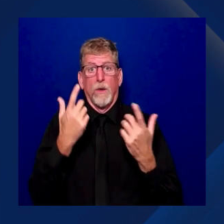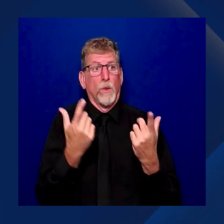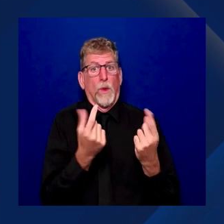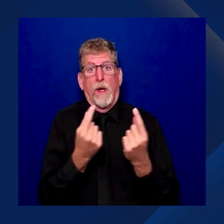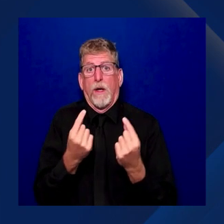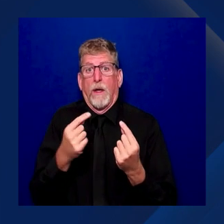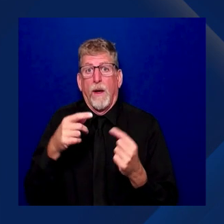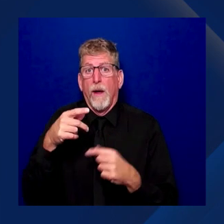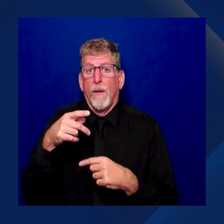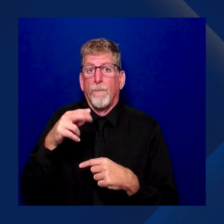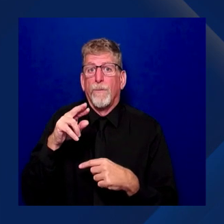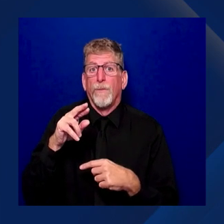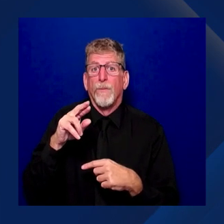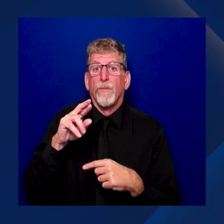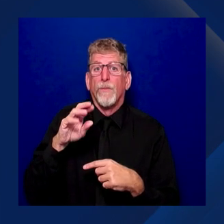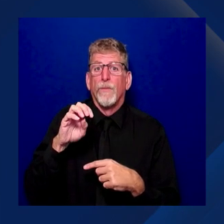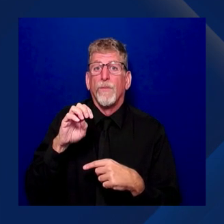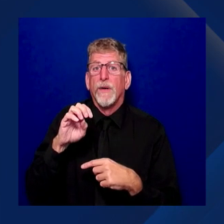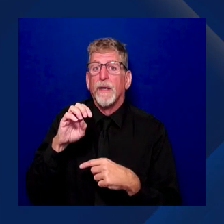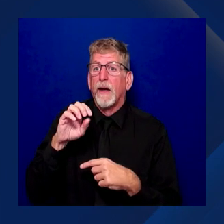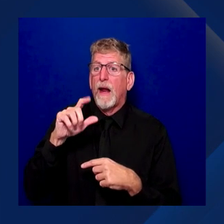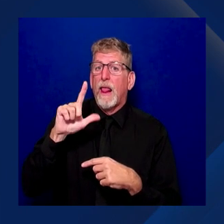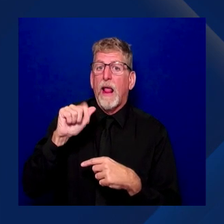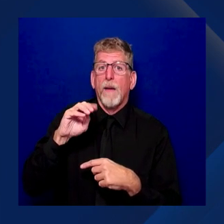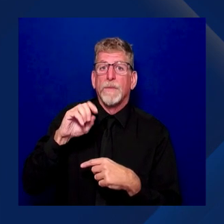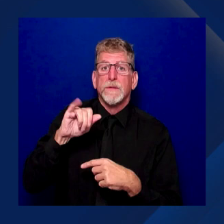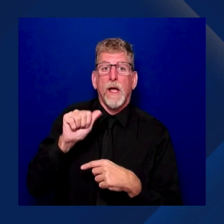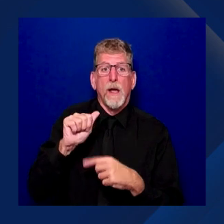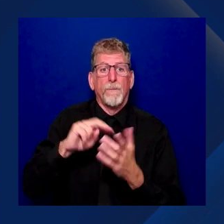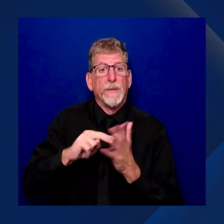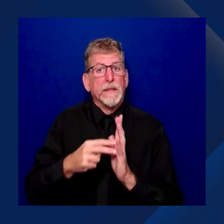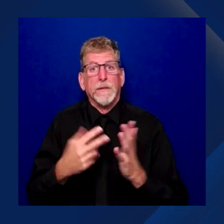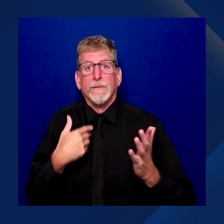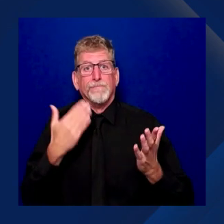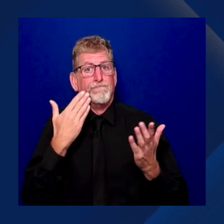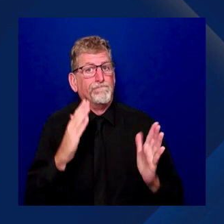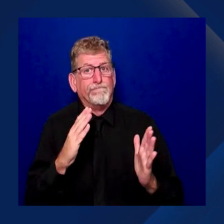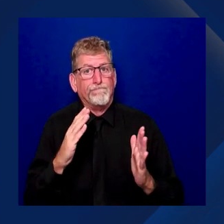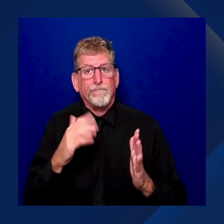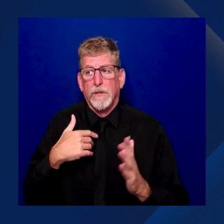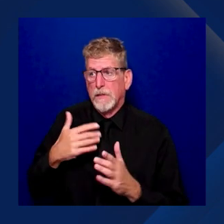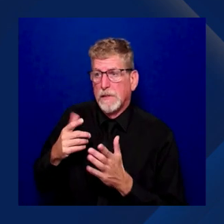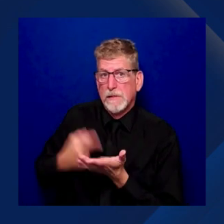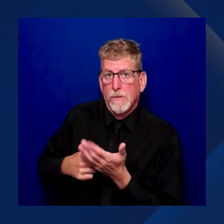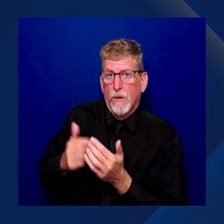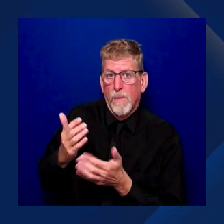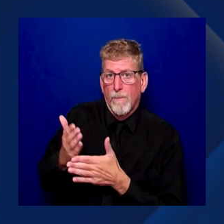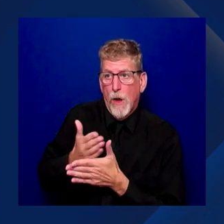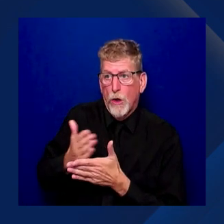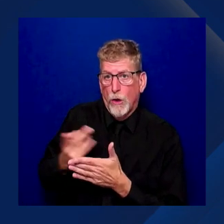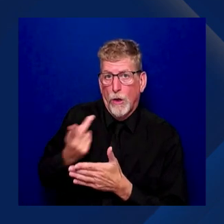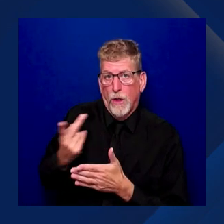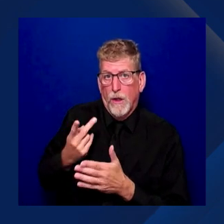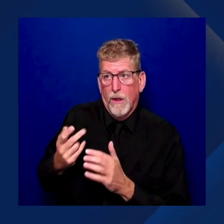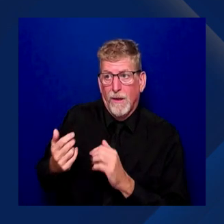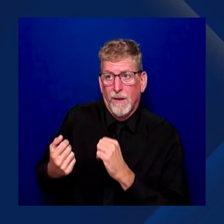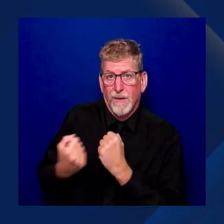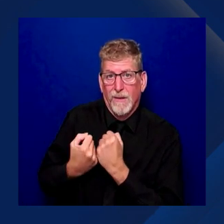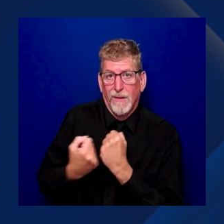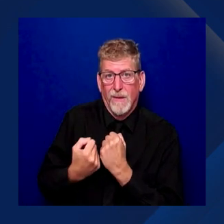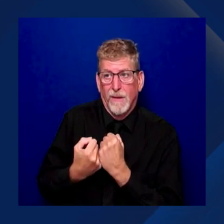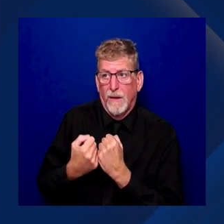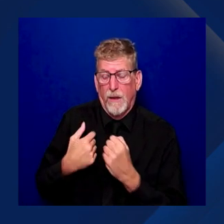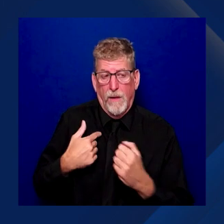really grateful that my partner was able to advocate mm-hmm. on my behalf. You know, when things went south and I wasn't able to make the decisions on behalf of our